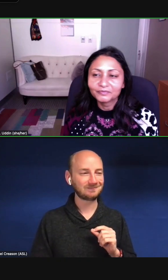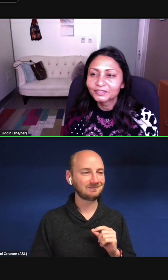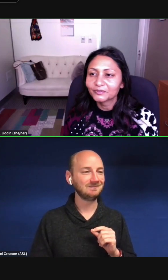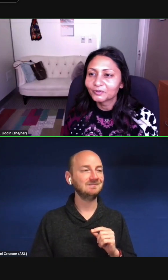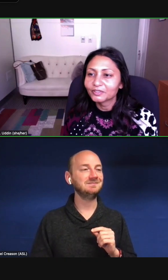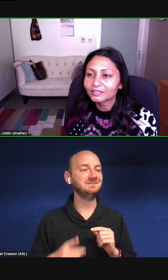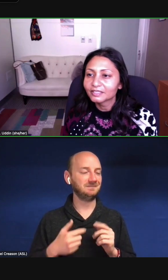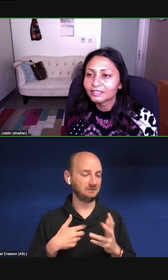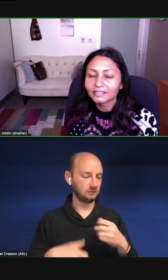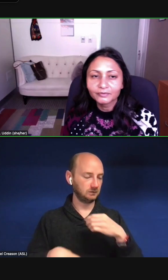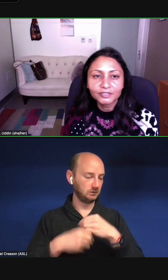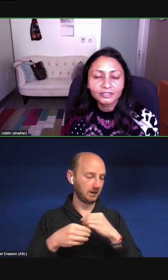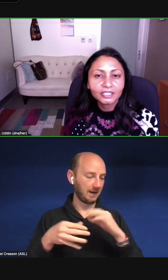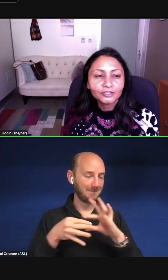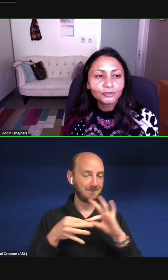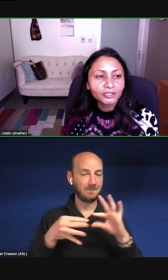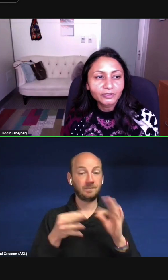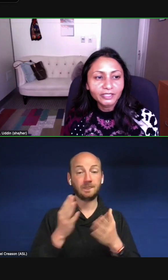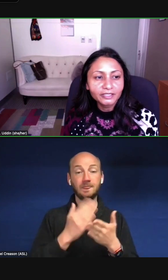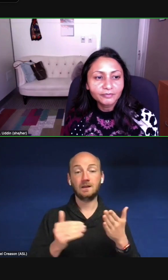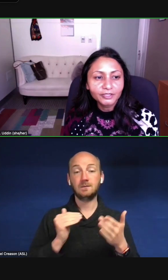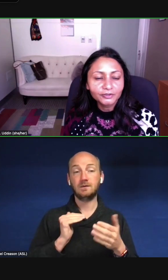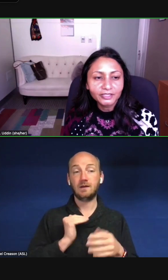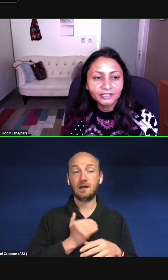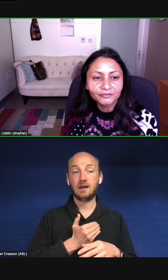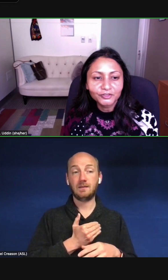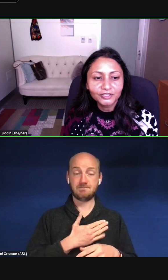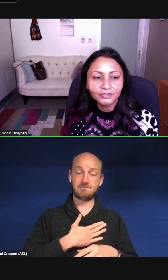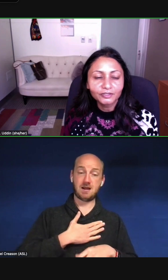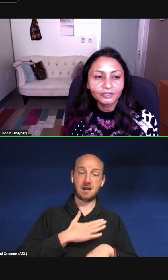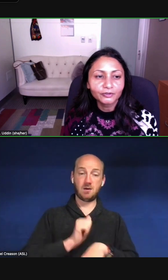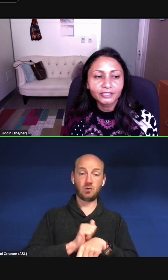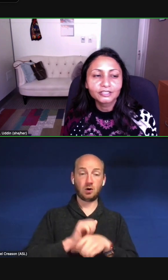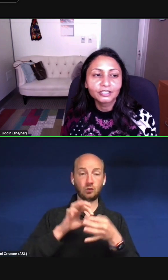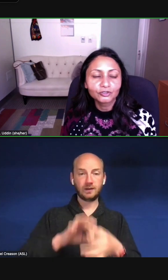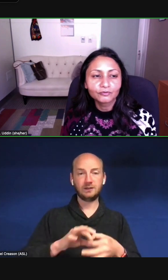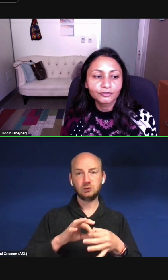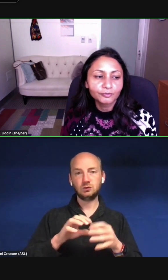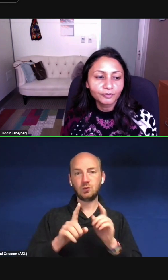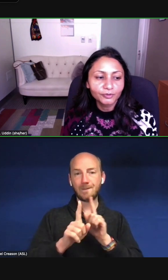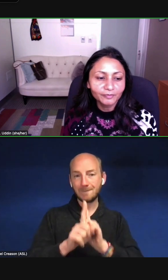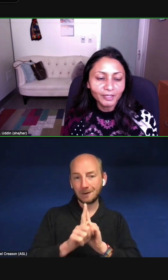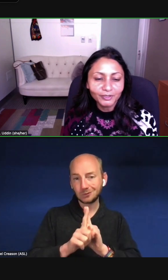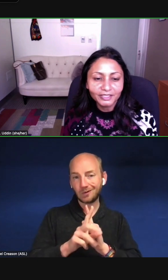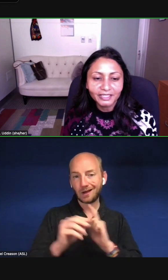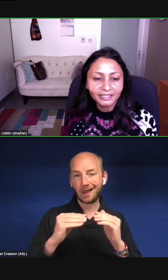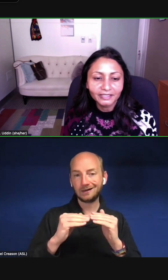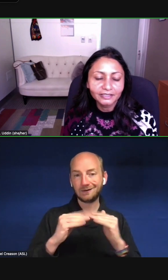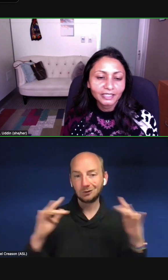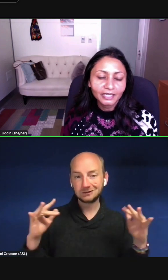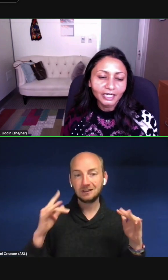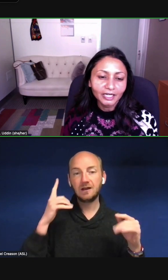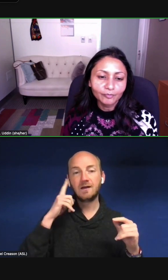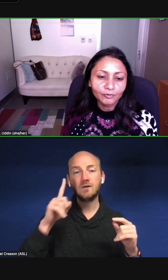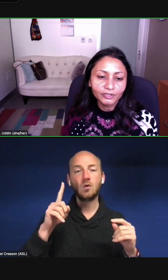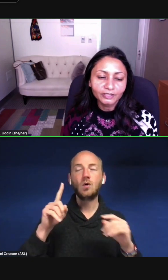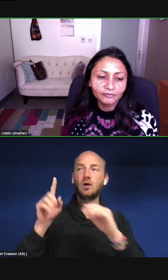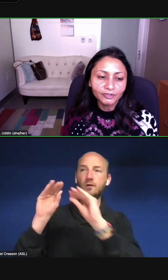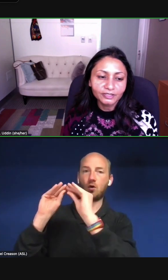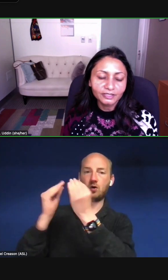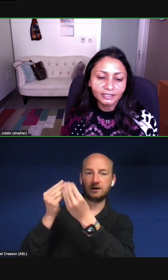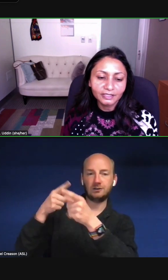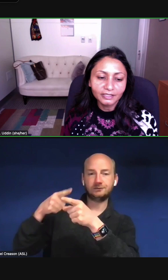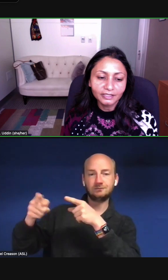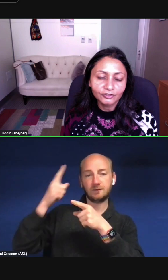mention some of the work that I was doing related to mentoring and diversity with the Organization for Human Brain Mapping and with